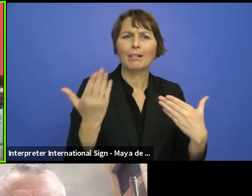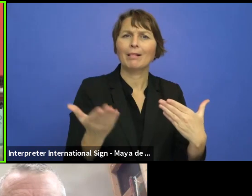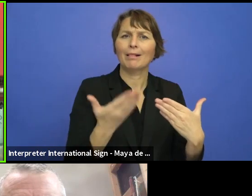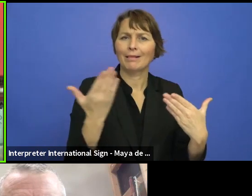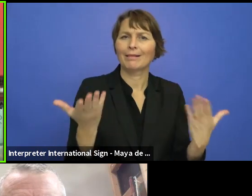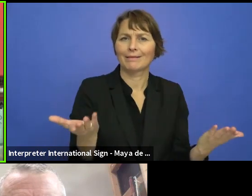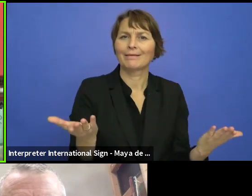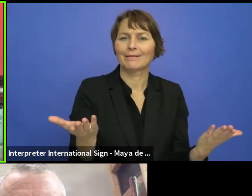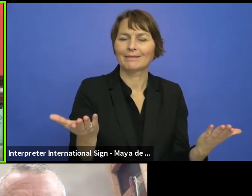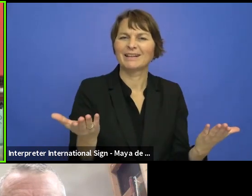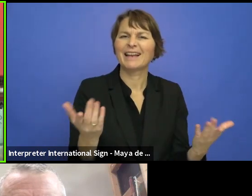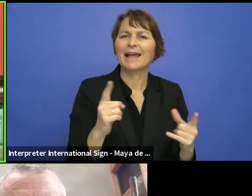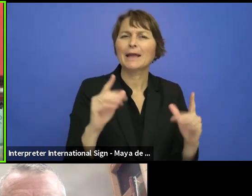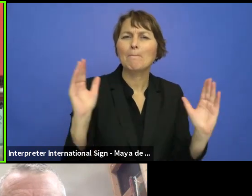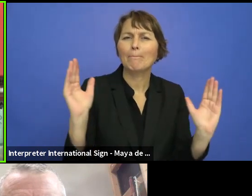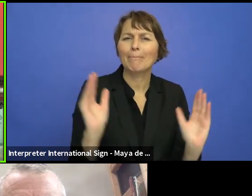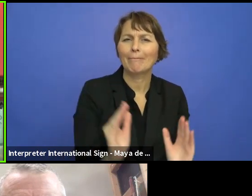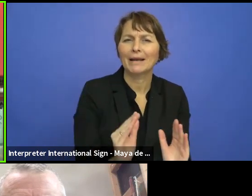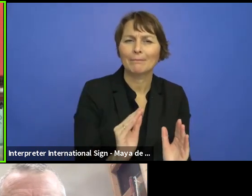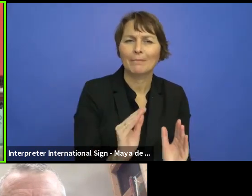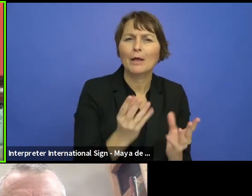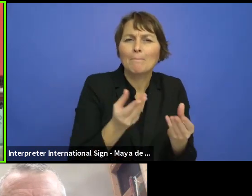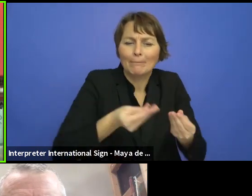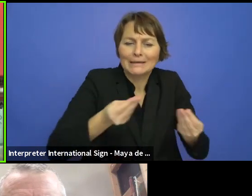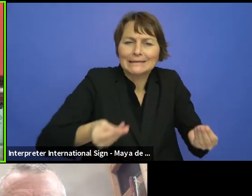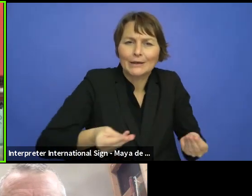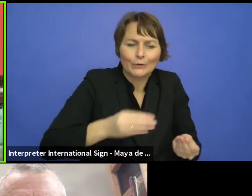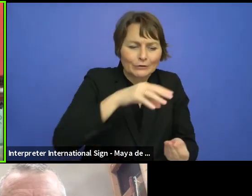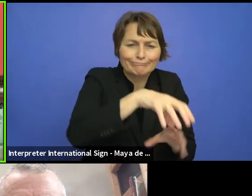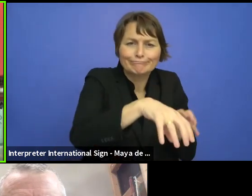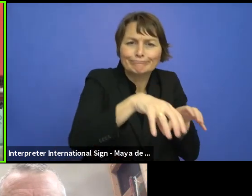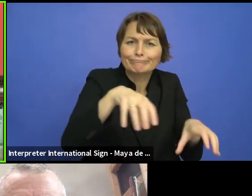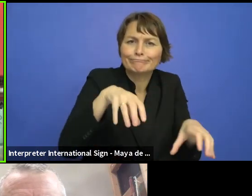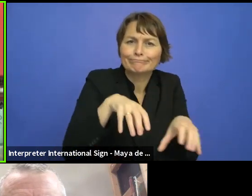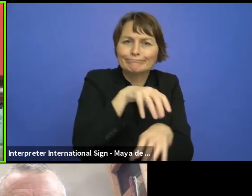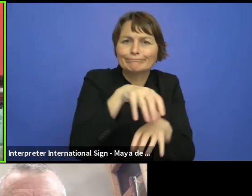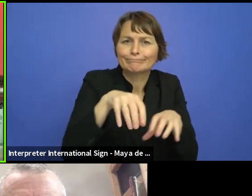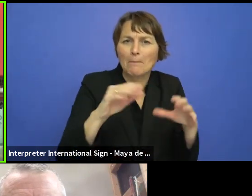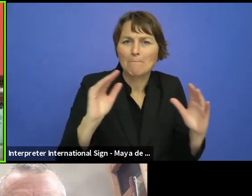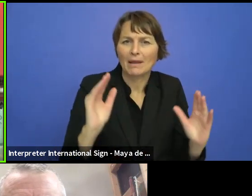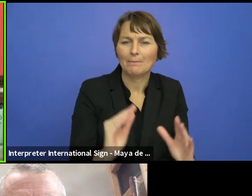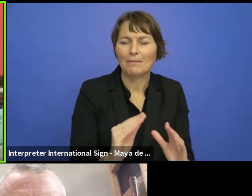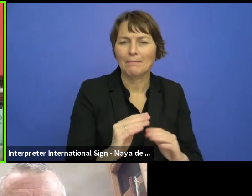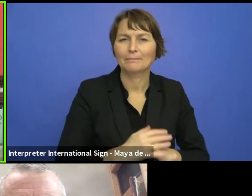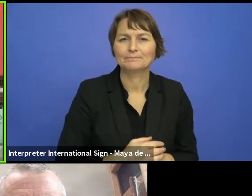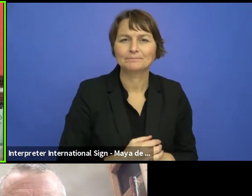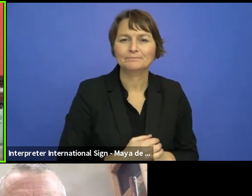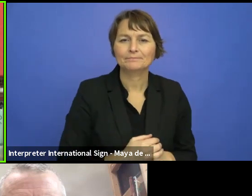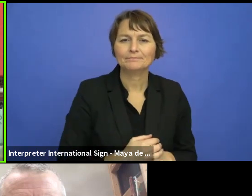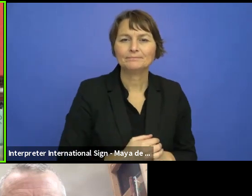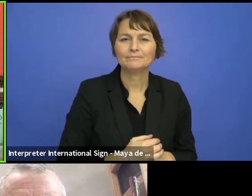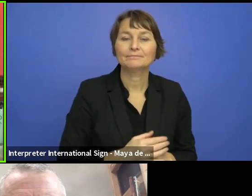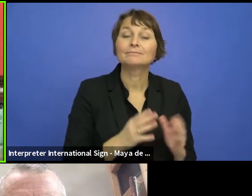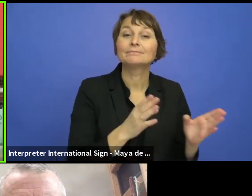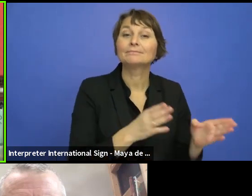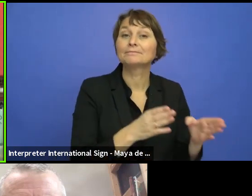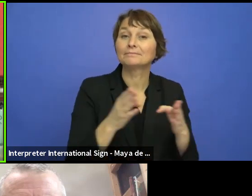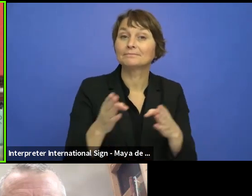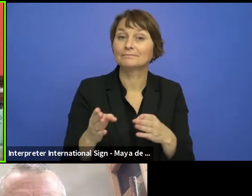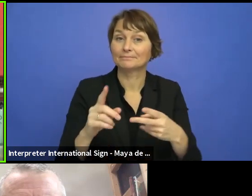the minimalism of materials. Mm-hmm. And on the other hand,